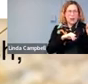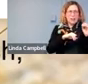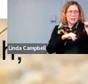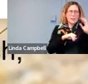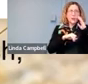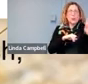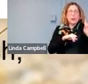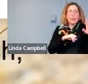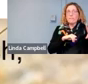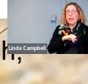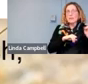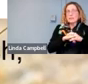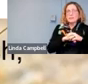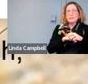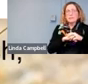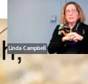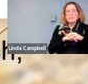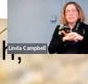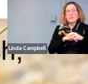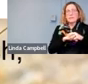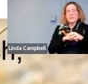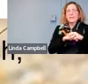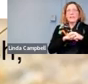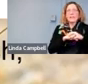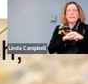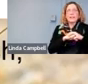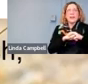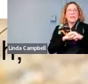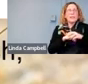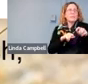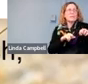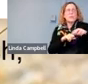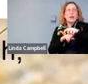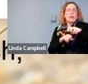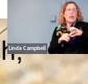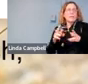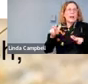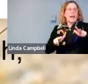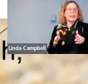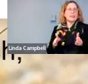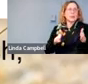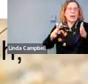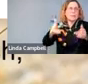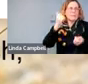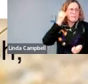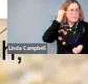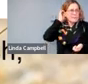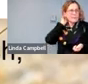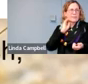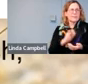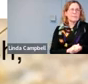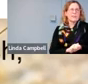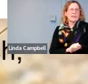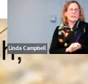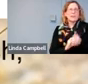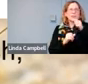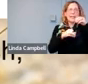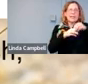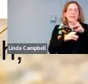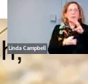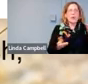crayfish. And so in Ontario, do you know where they found it? The crayfish was walking along a hiking